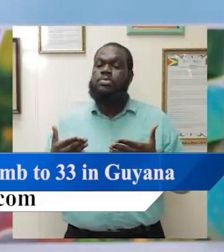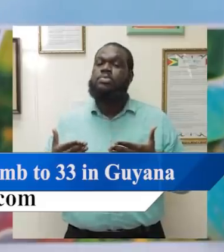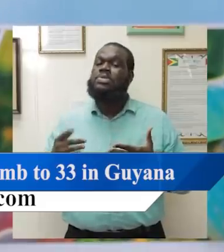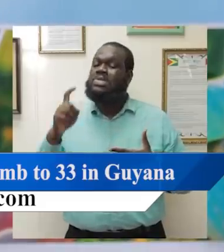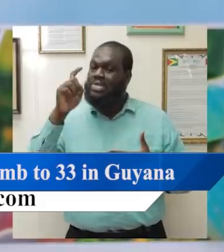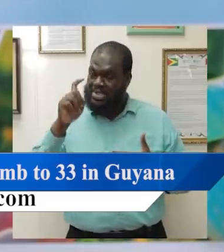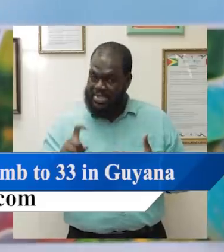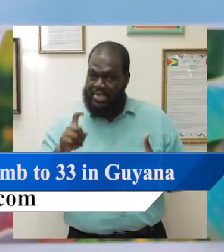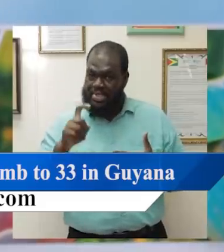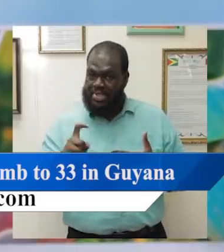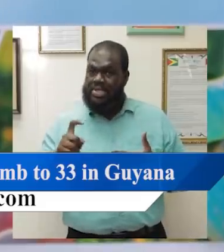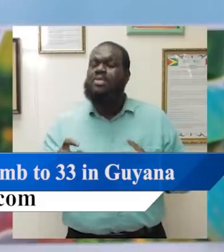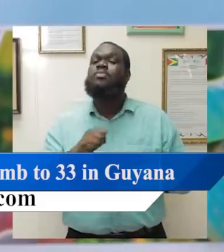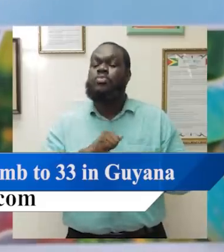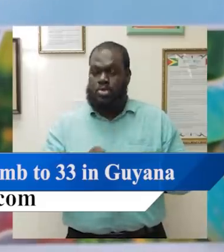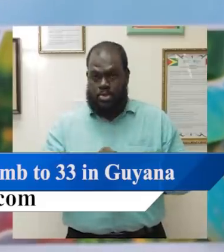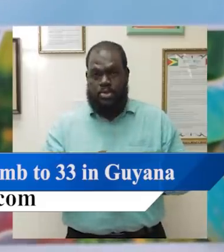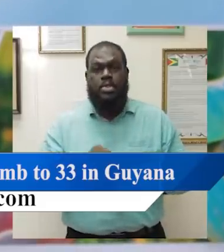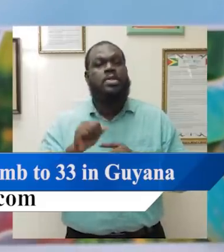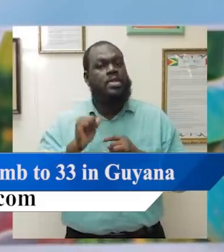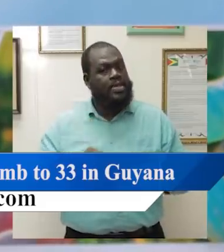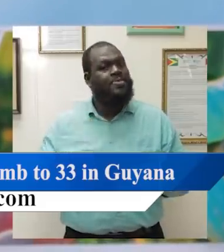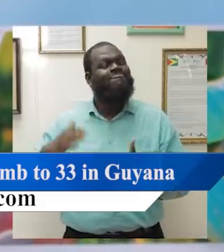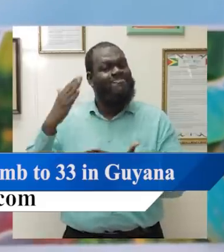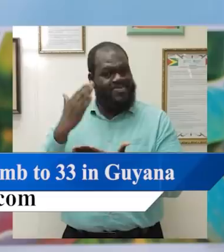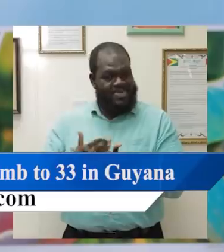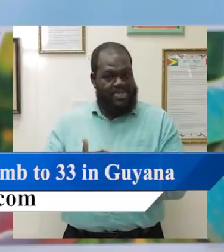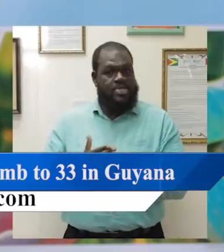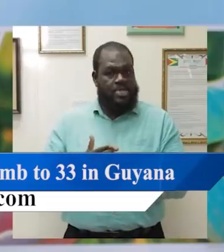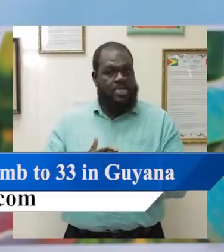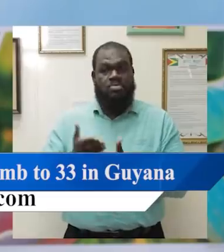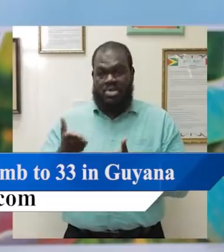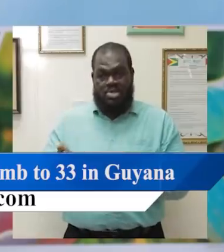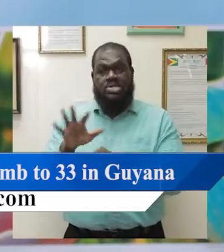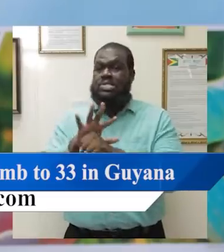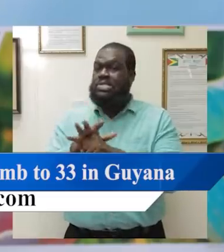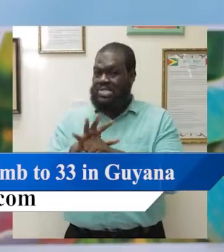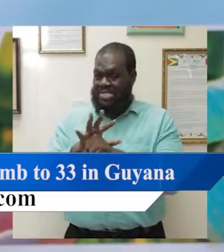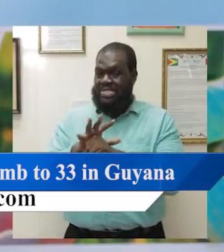practices that can prevent the COVID-19 disease.